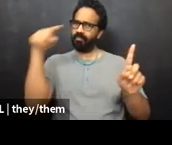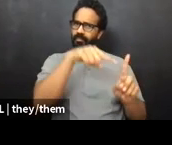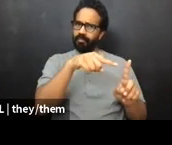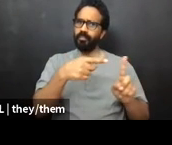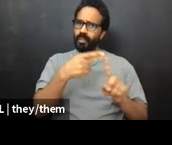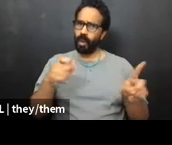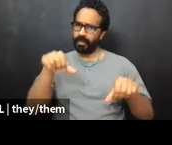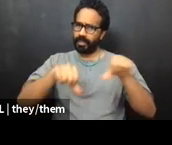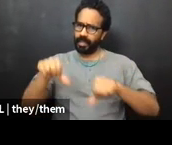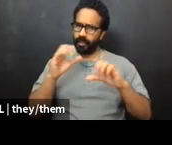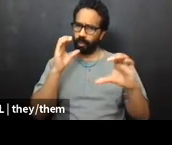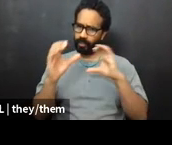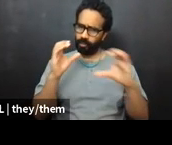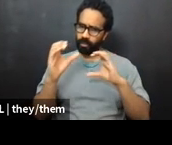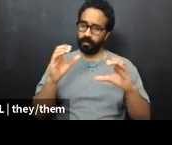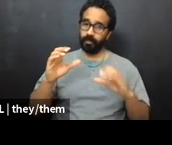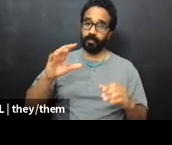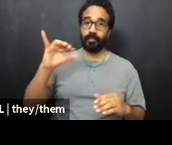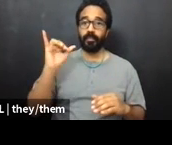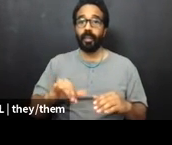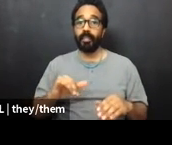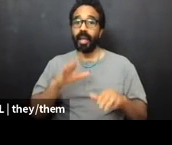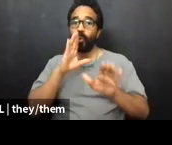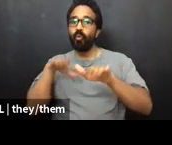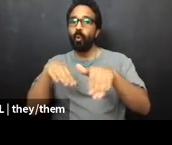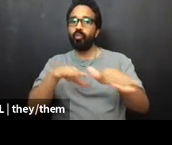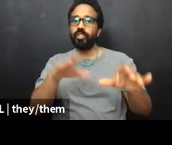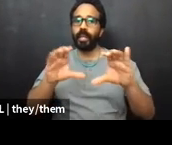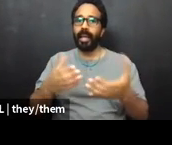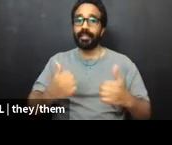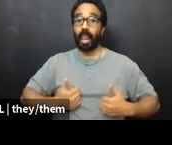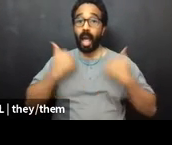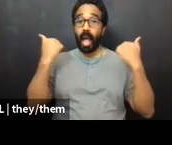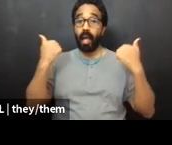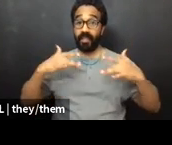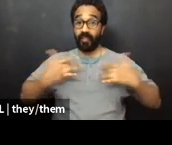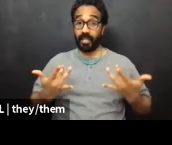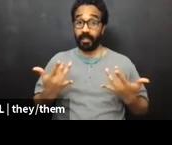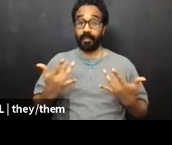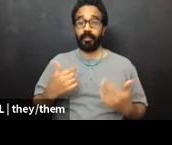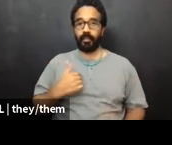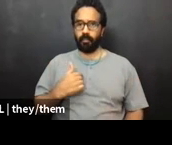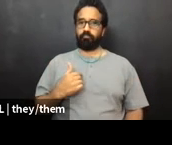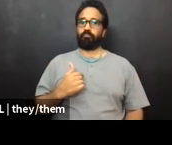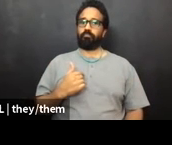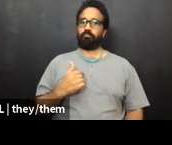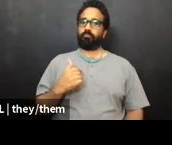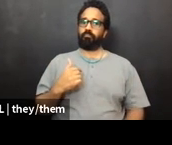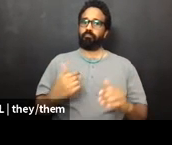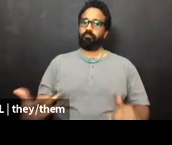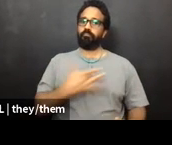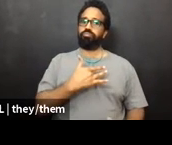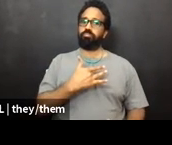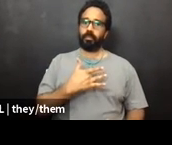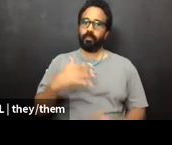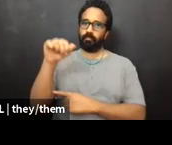science communications, which was this Ocean Classroom live event, felt very powerful, especially to my